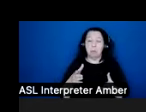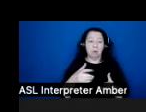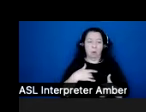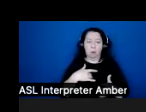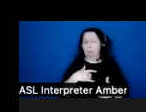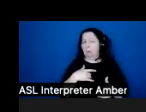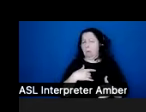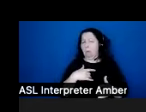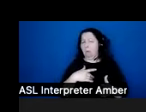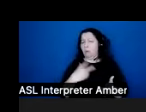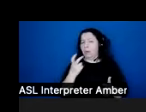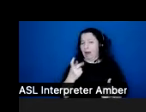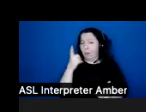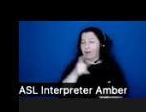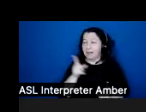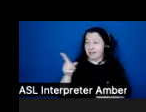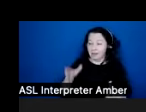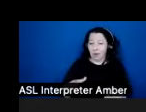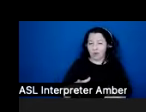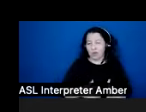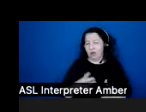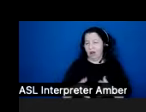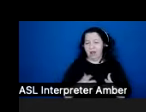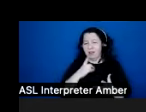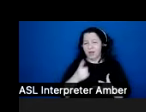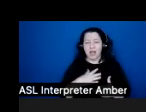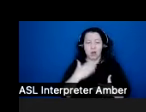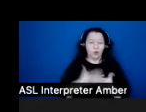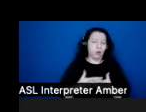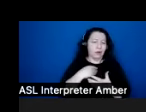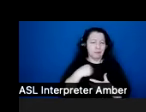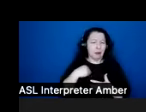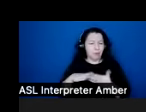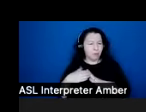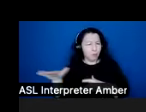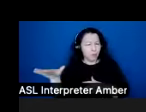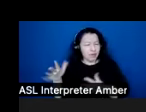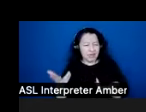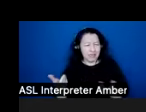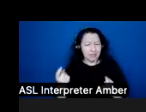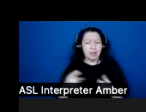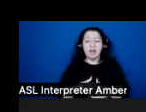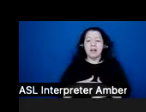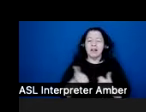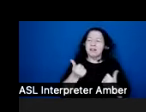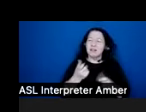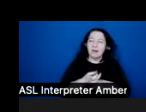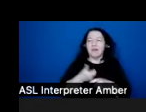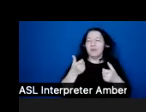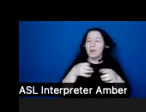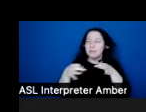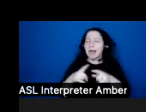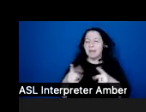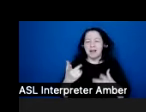I don't have a different sort of, I'm trying to think of the way to explain it, but have a relationship with, we're like, oh, well, we really, you know, like, oh, this person, oh, I'm